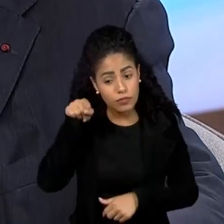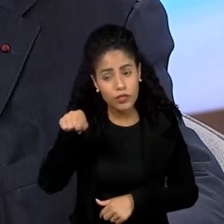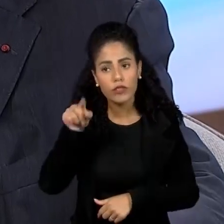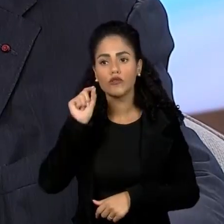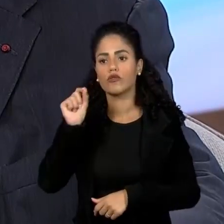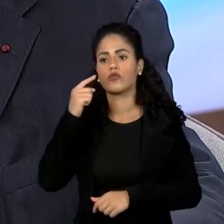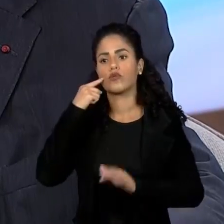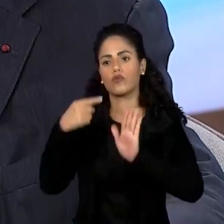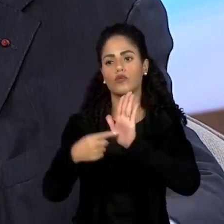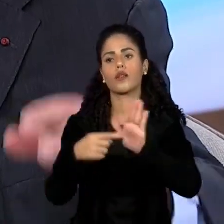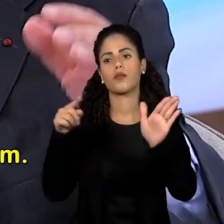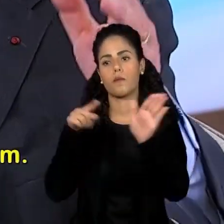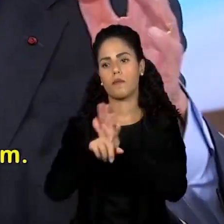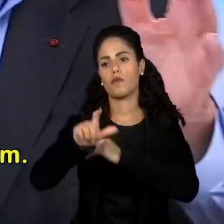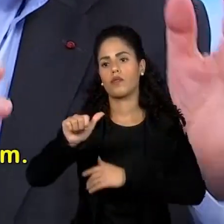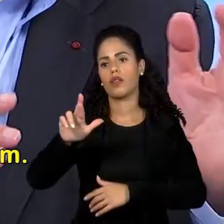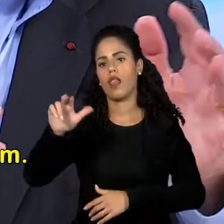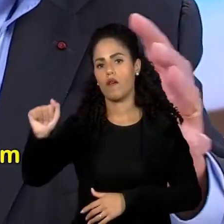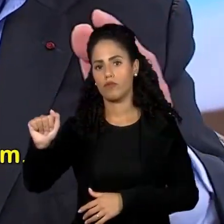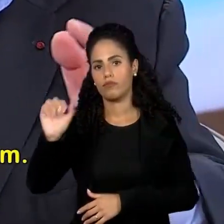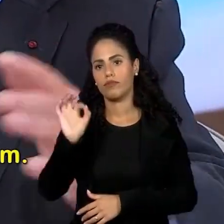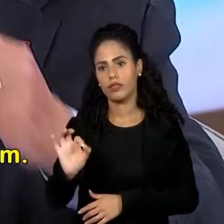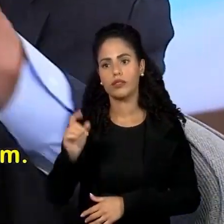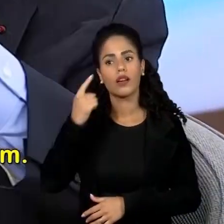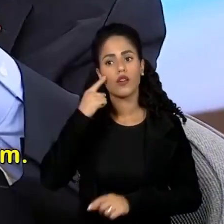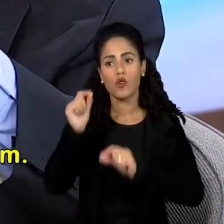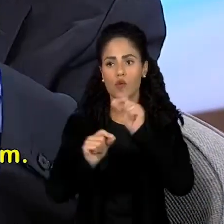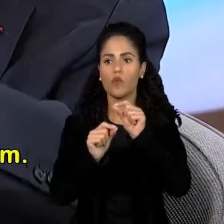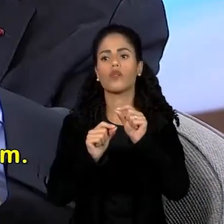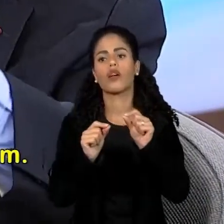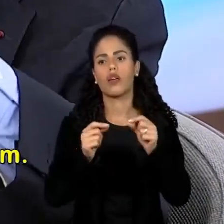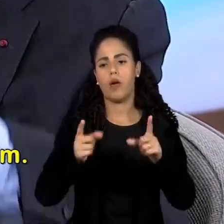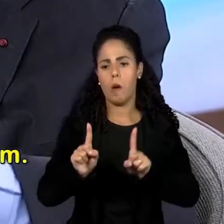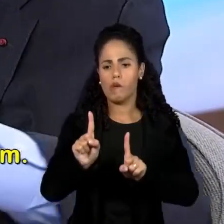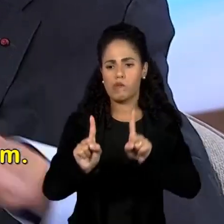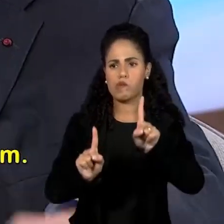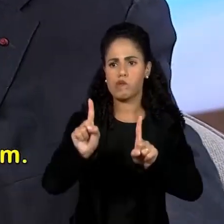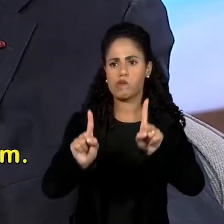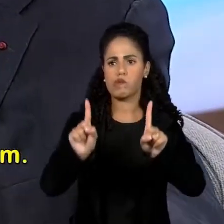thing. If we got more competition, markups would go down.